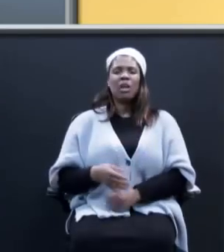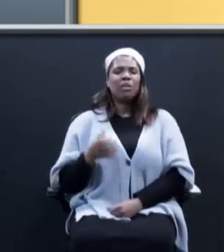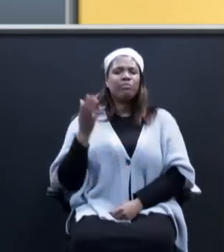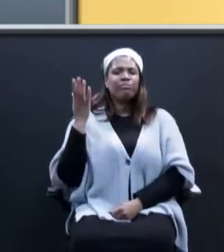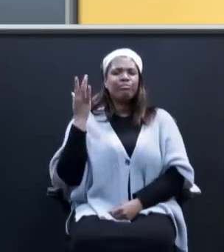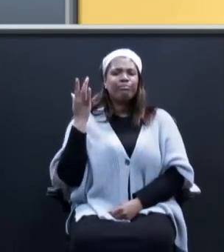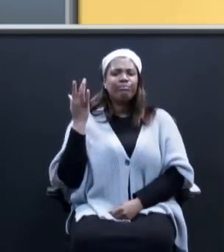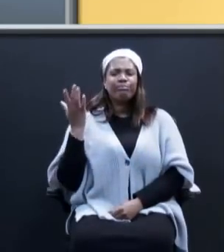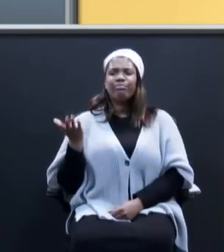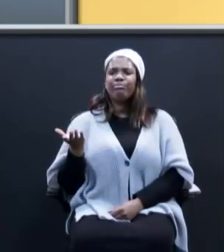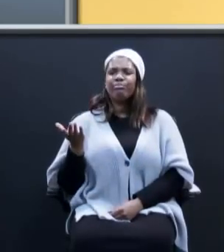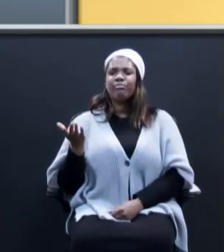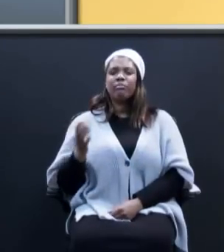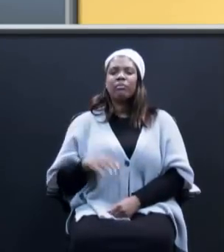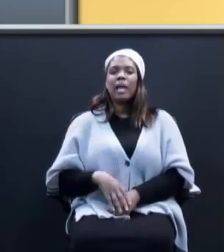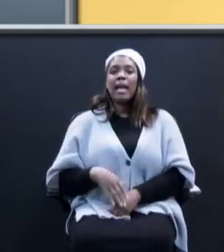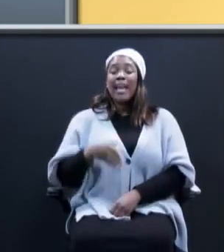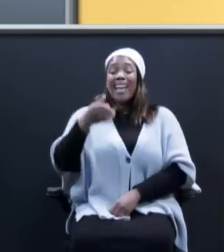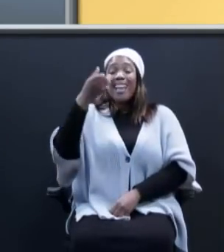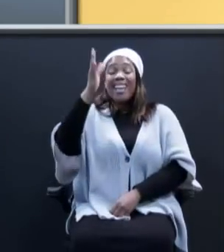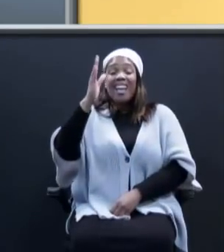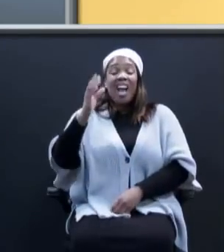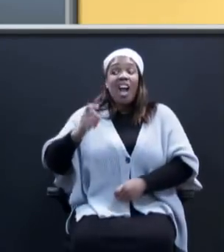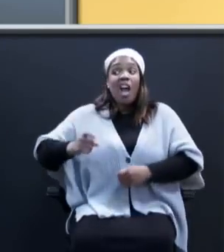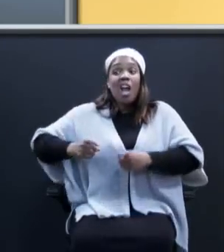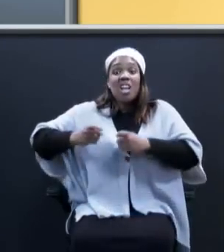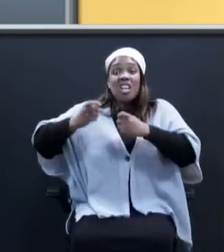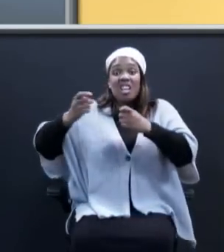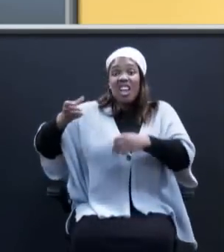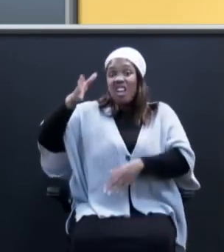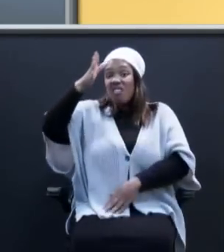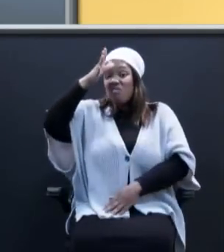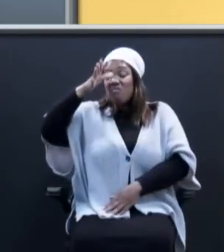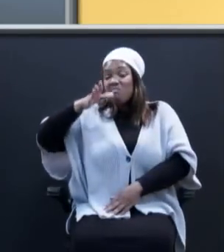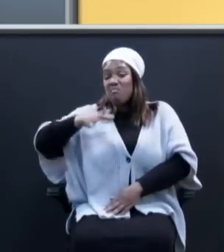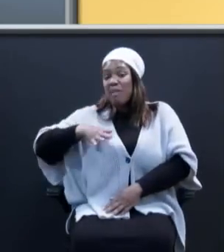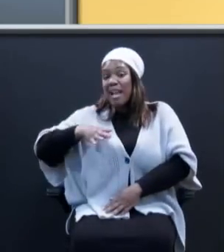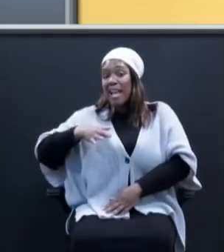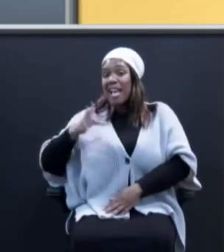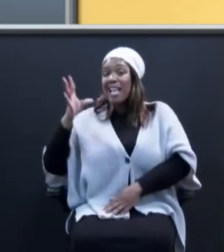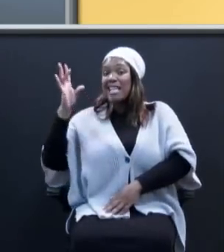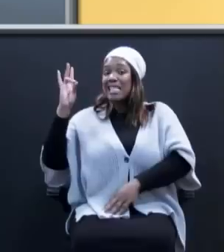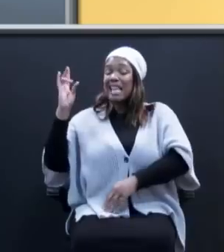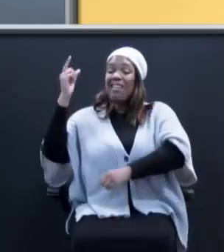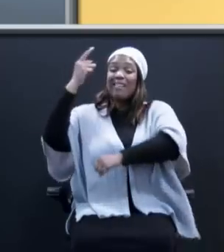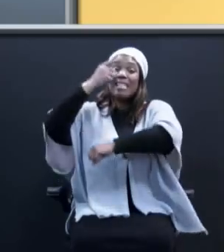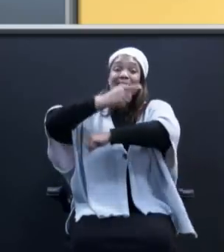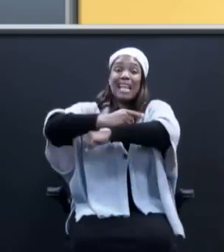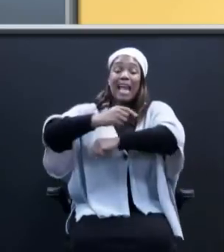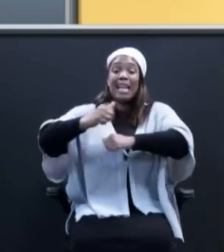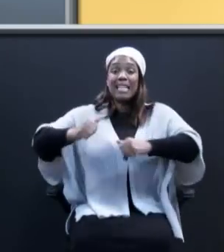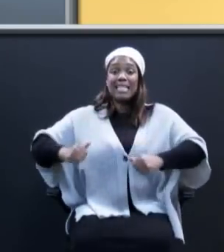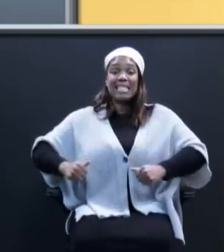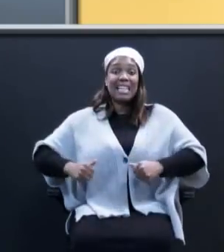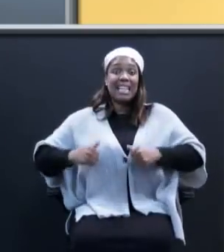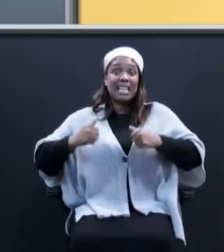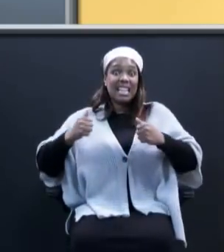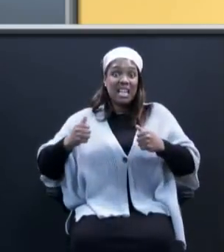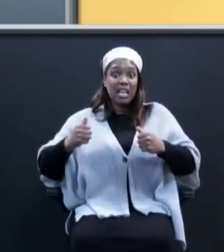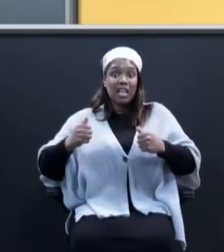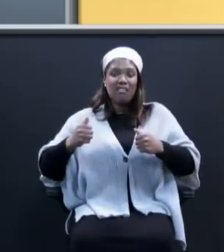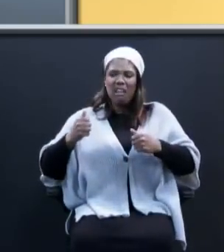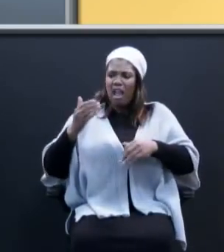mean? God gave man 7 days. And after the 7 days is up, there is no more